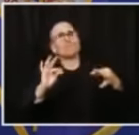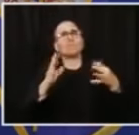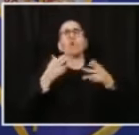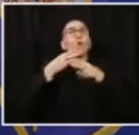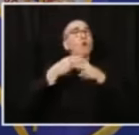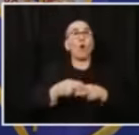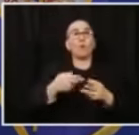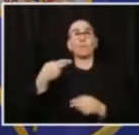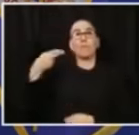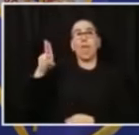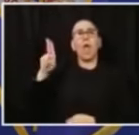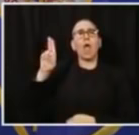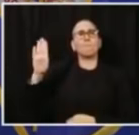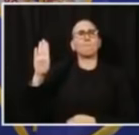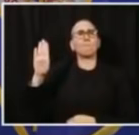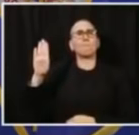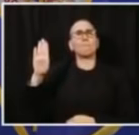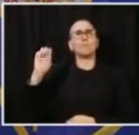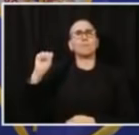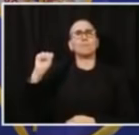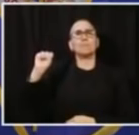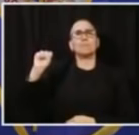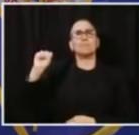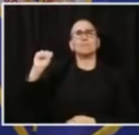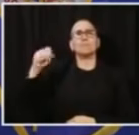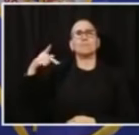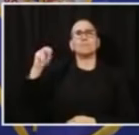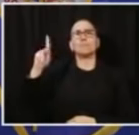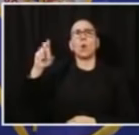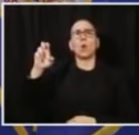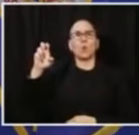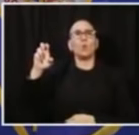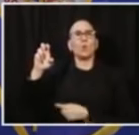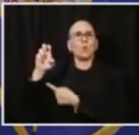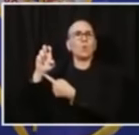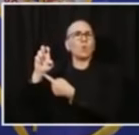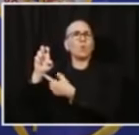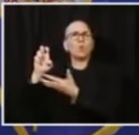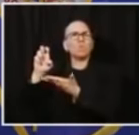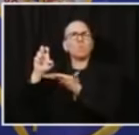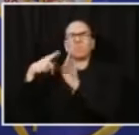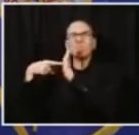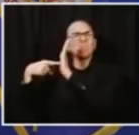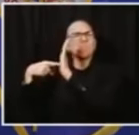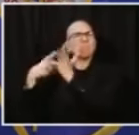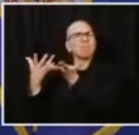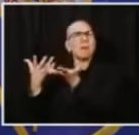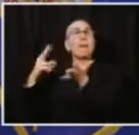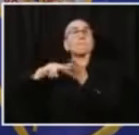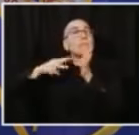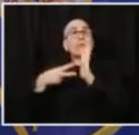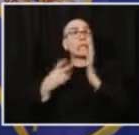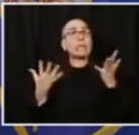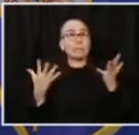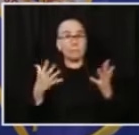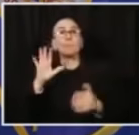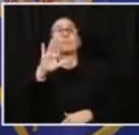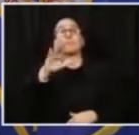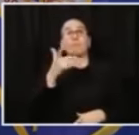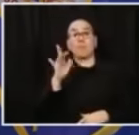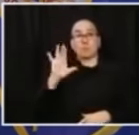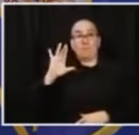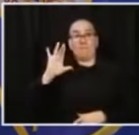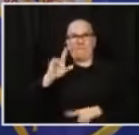have 25 hubs. These are 25 sites that will be getting the initial Pfizer vaccine. They have that